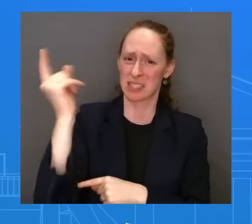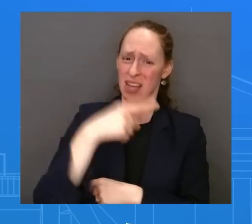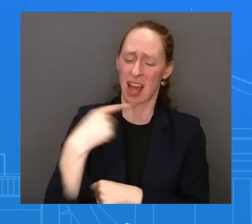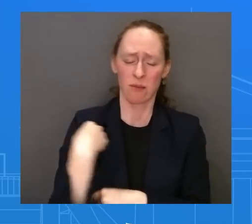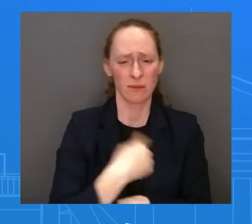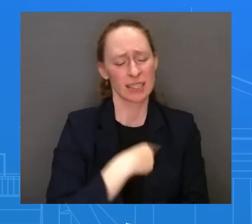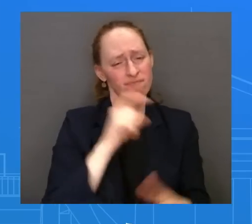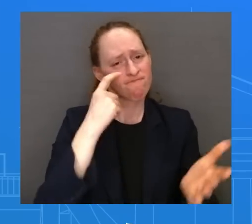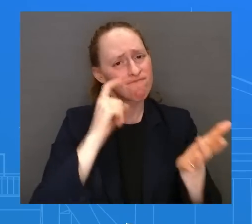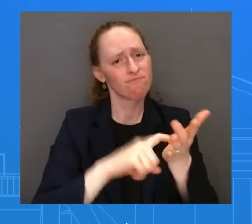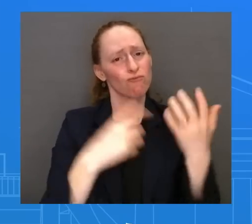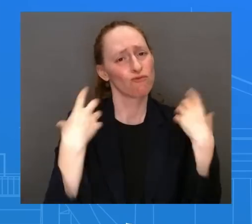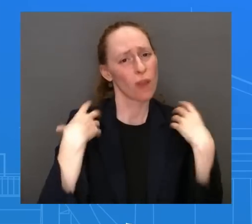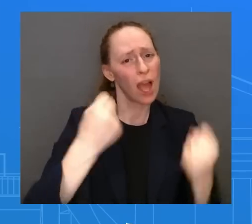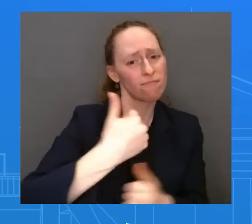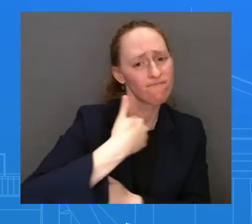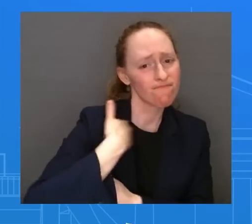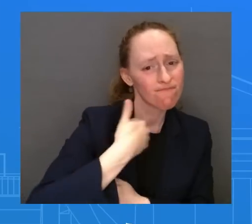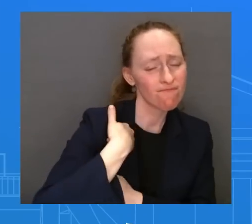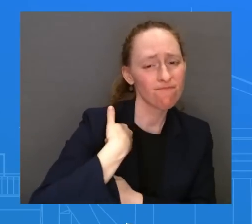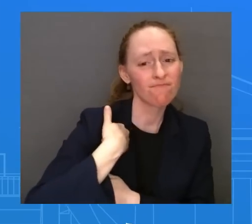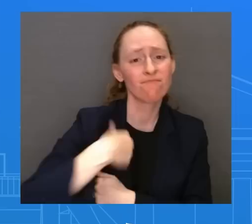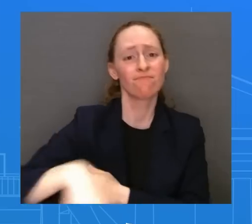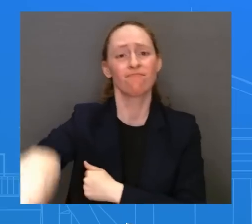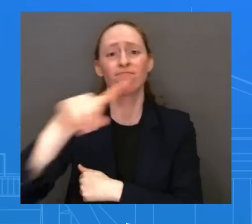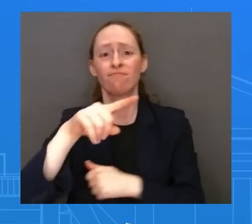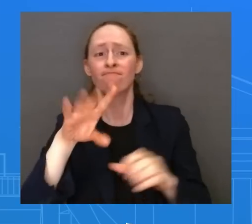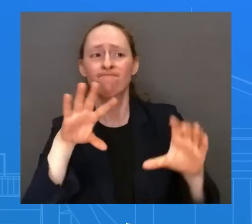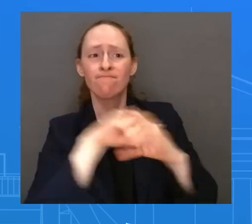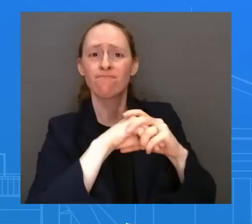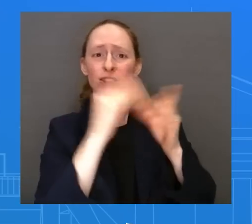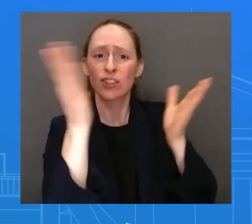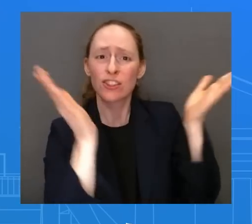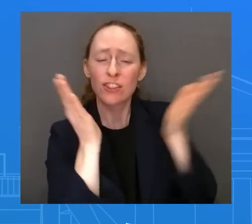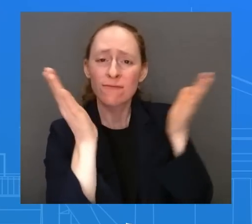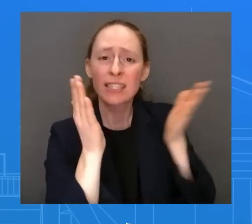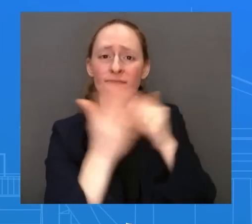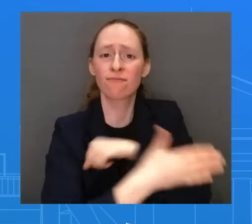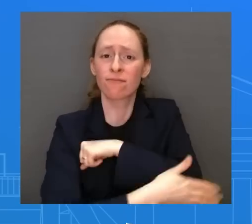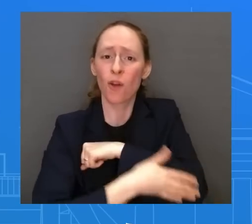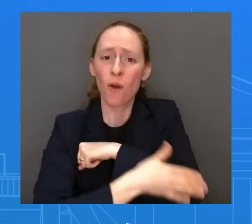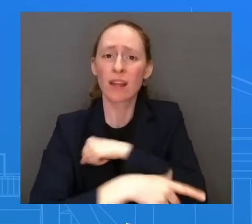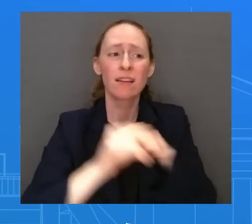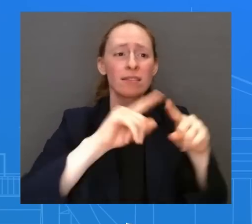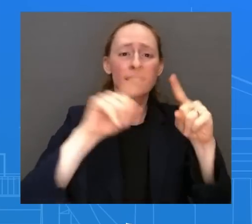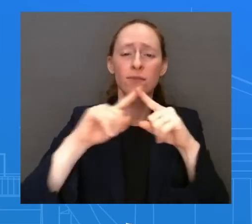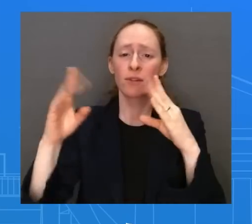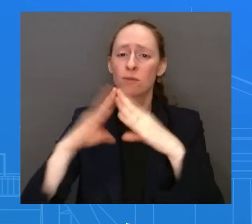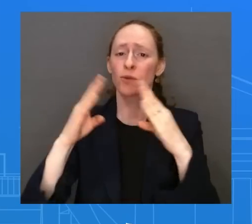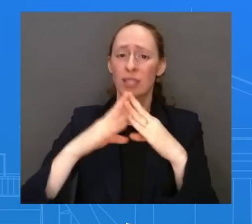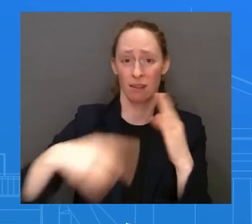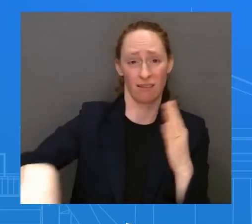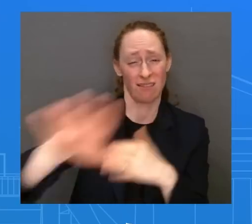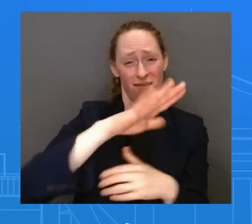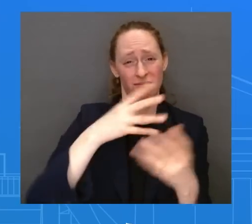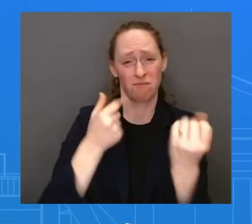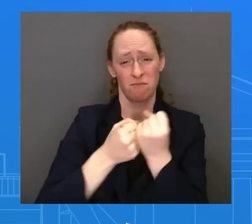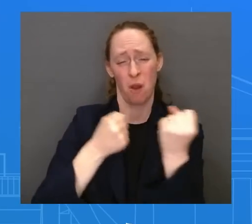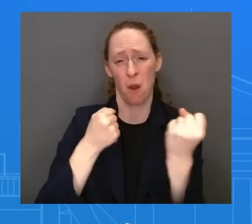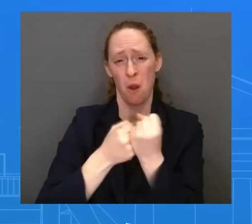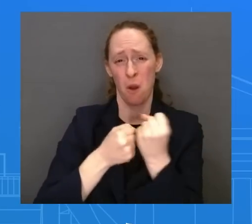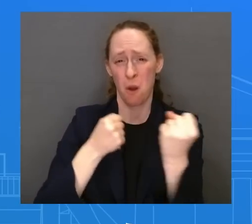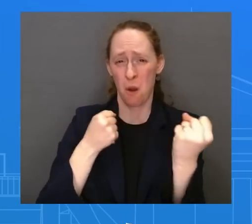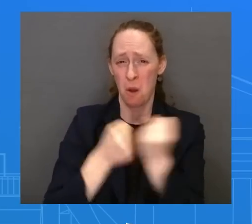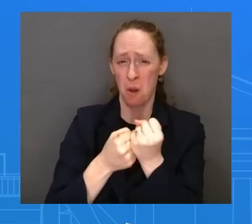service who made possible the largest airlift evacuation in military history and all under the constant threat of